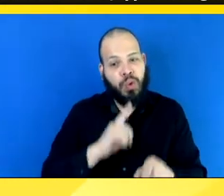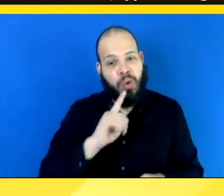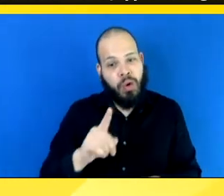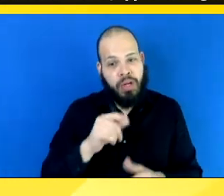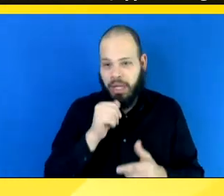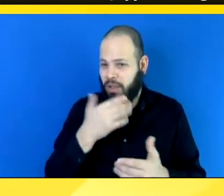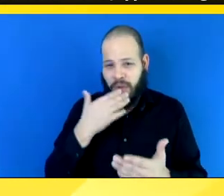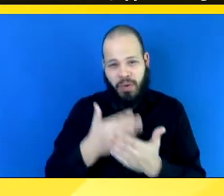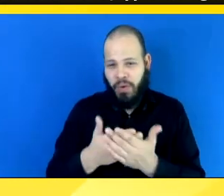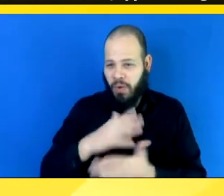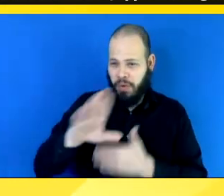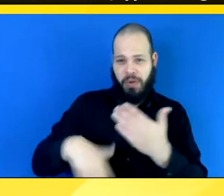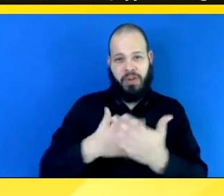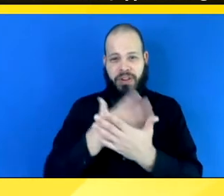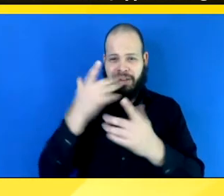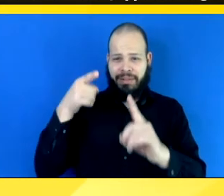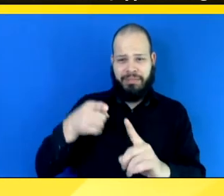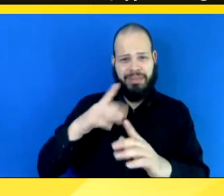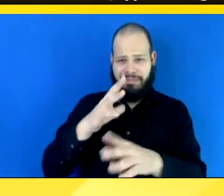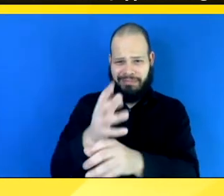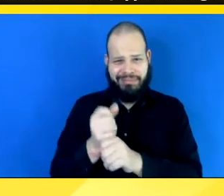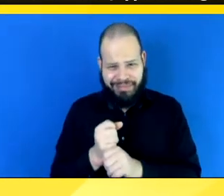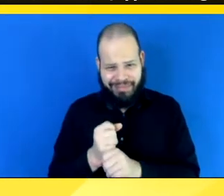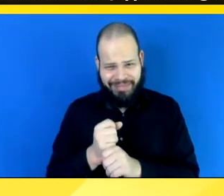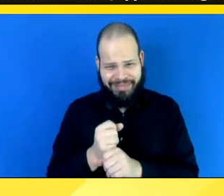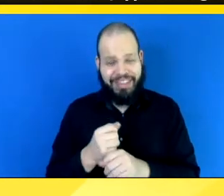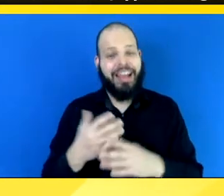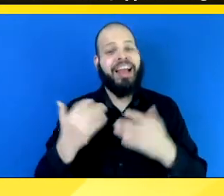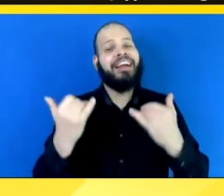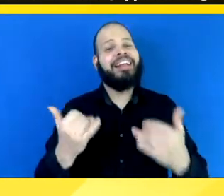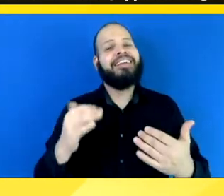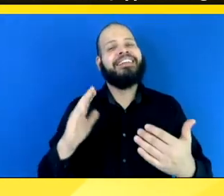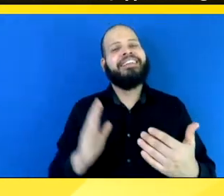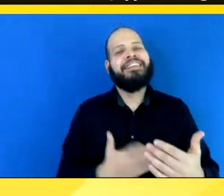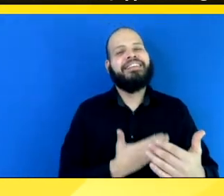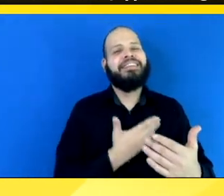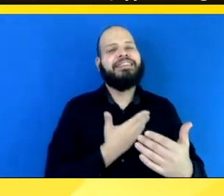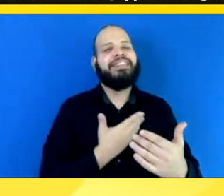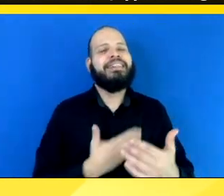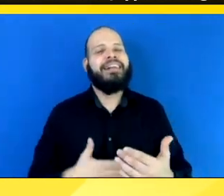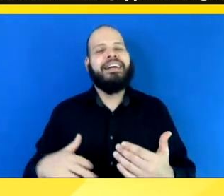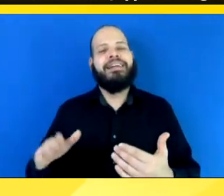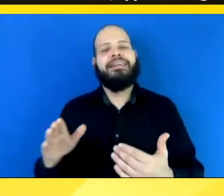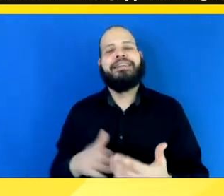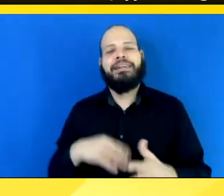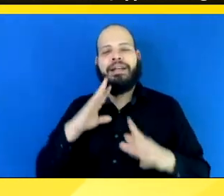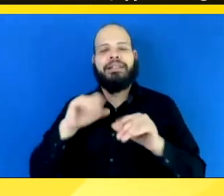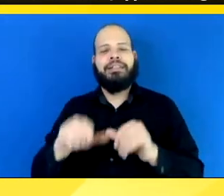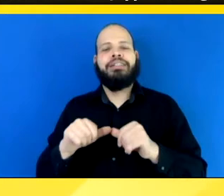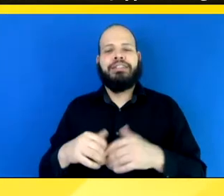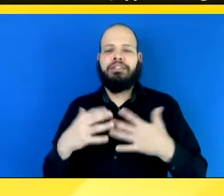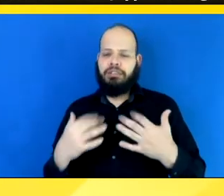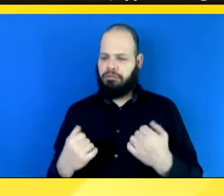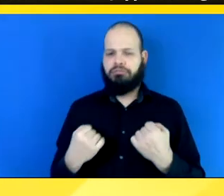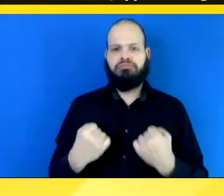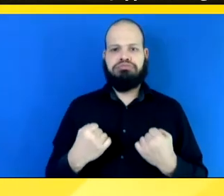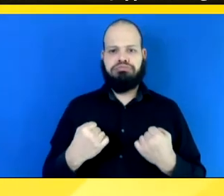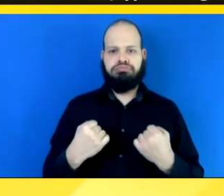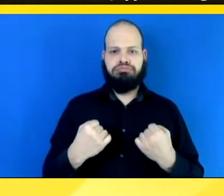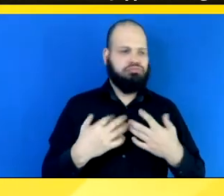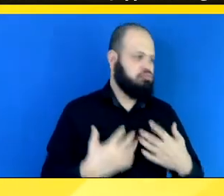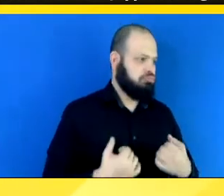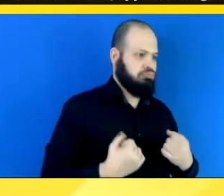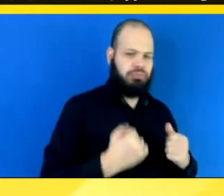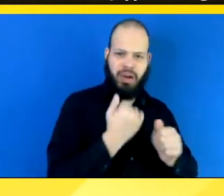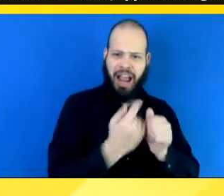we sing the song, through our vote we will stay strong, because everybody's got a